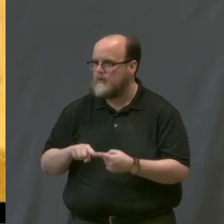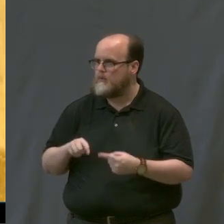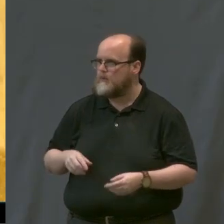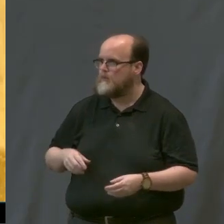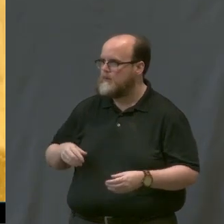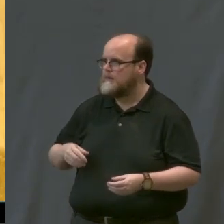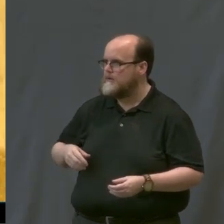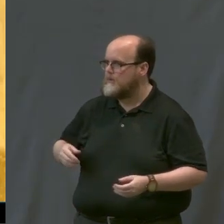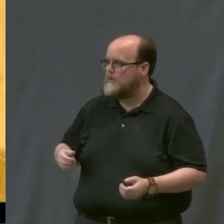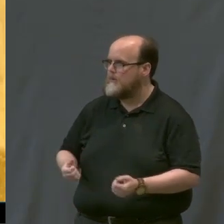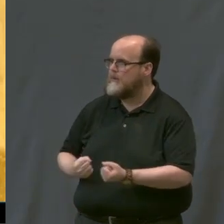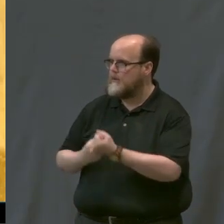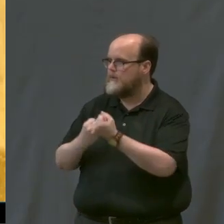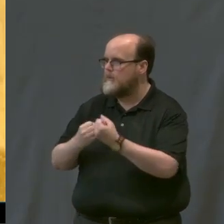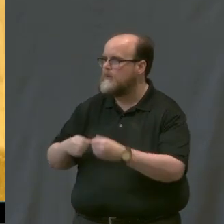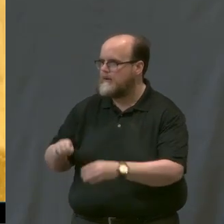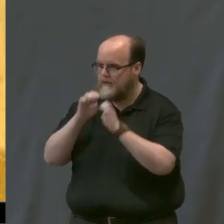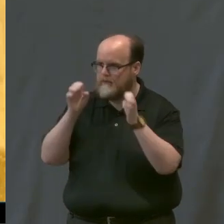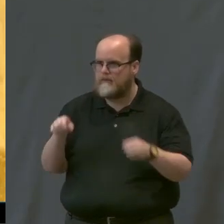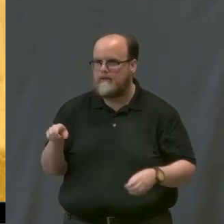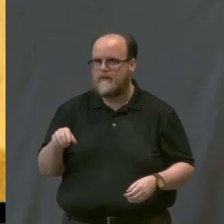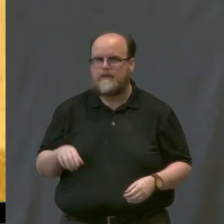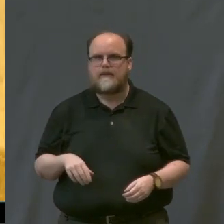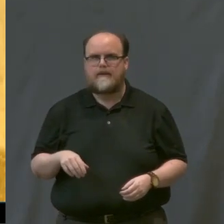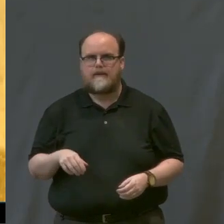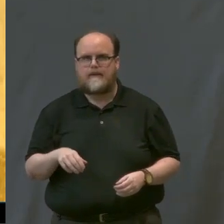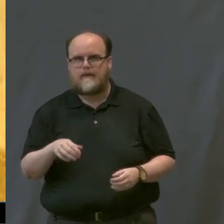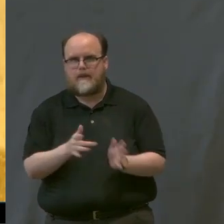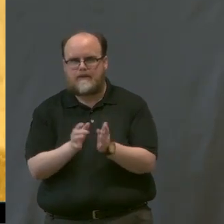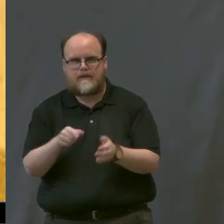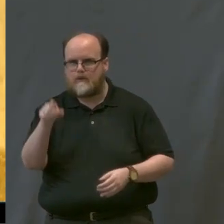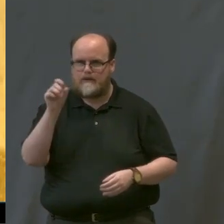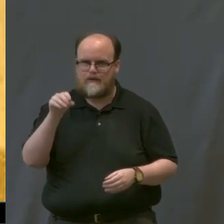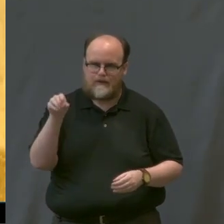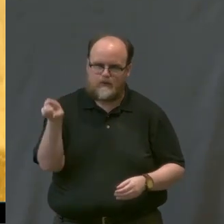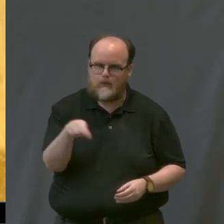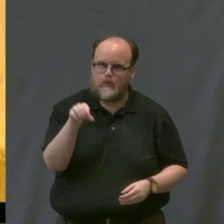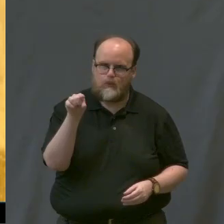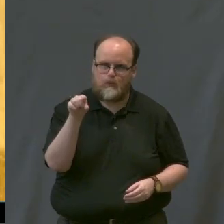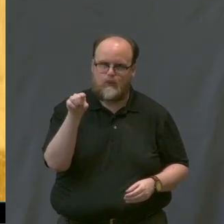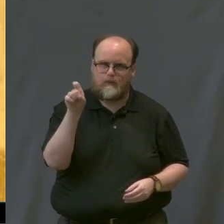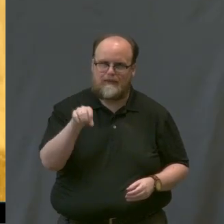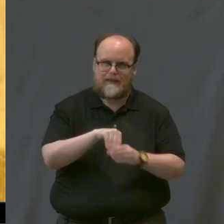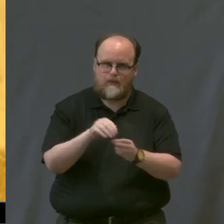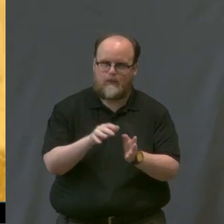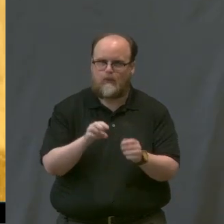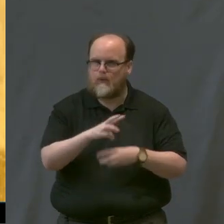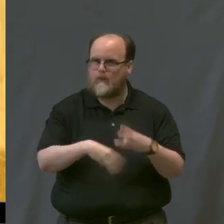evil? You be in the world, but not of the world. What scares me about